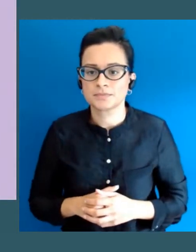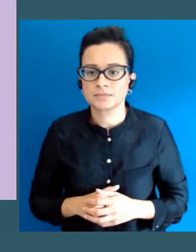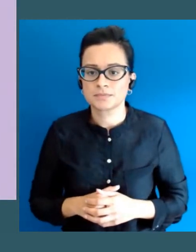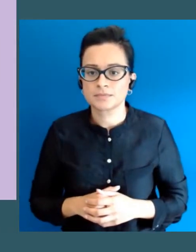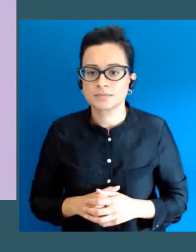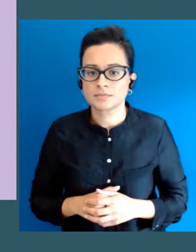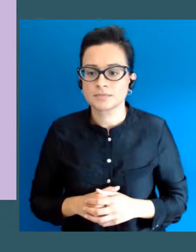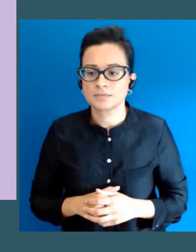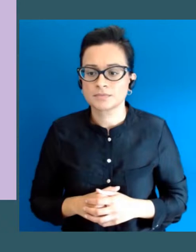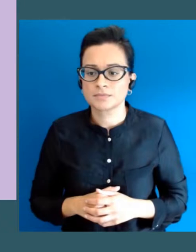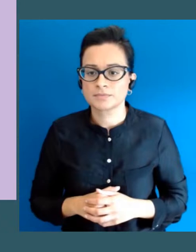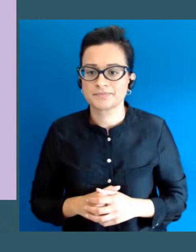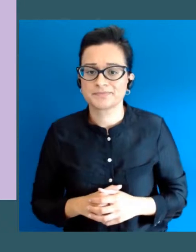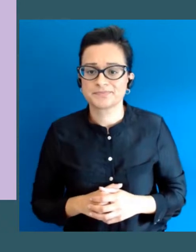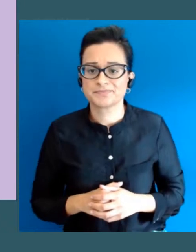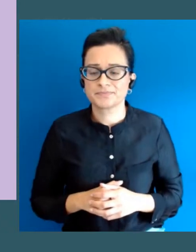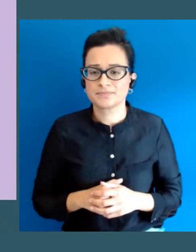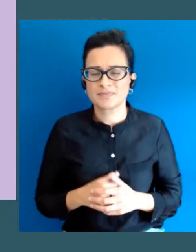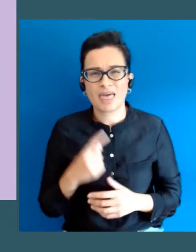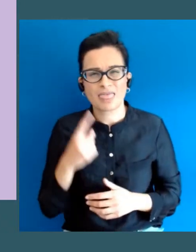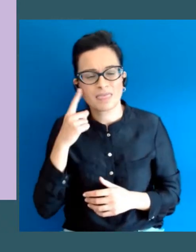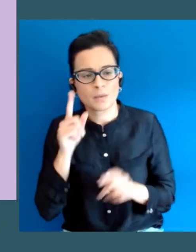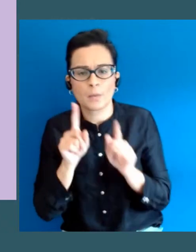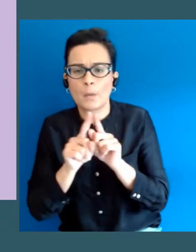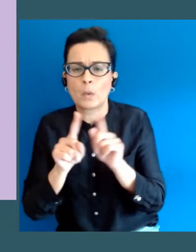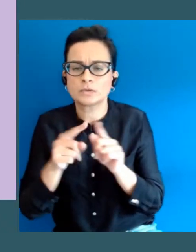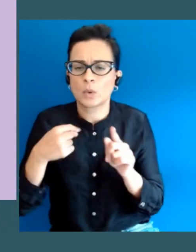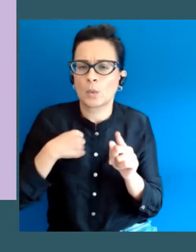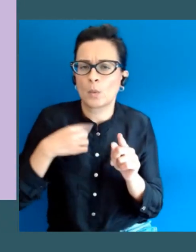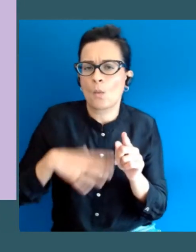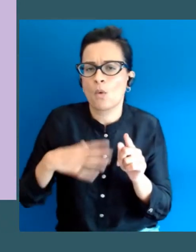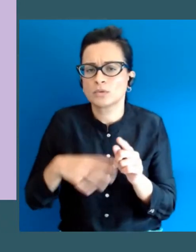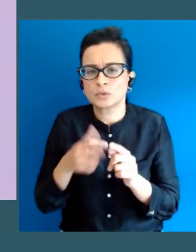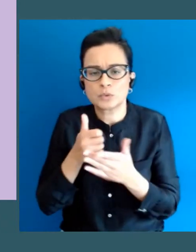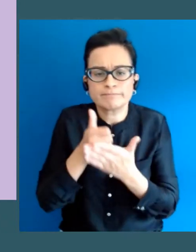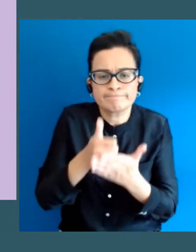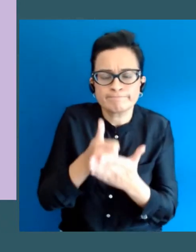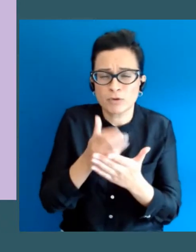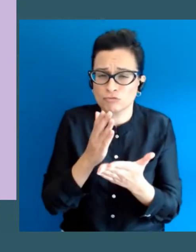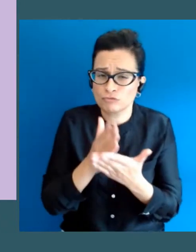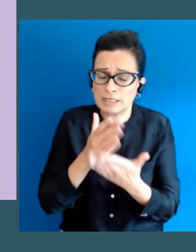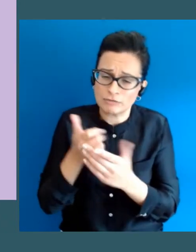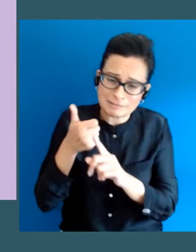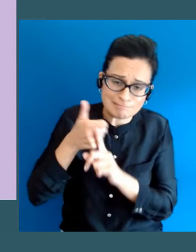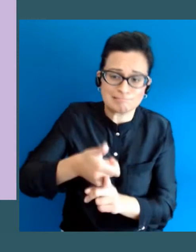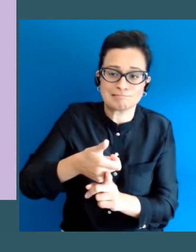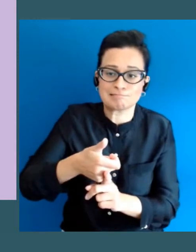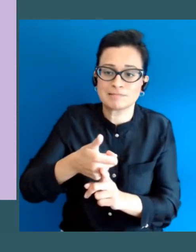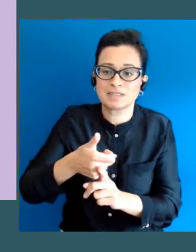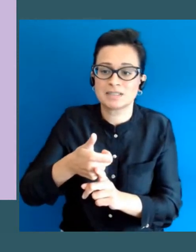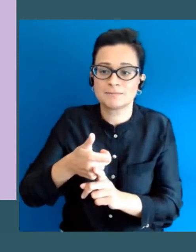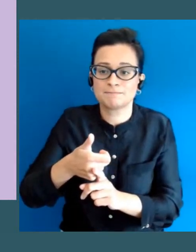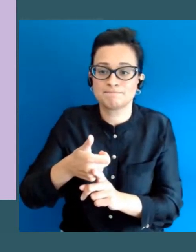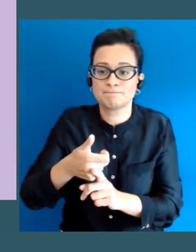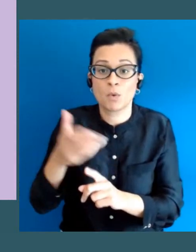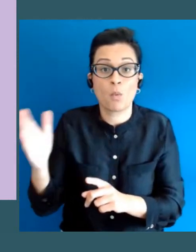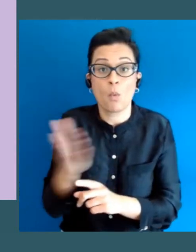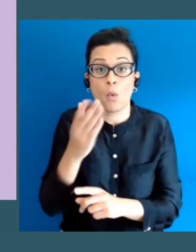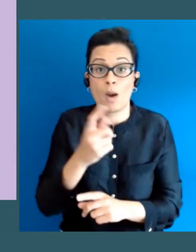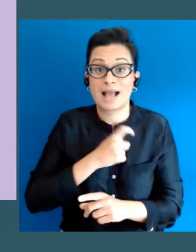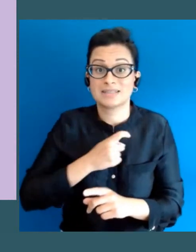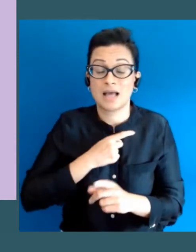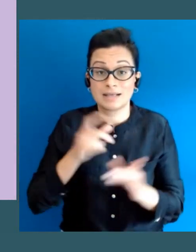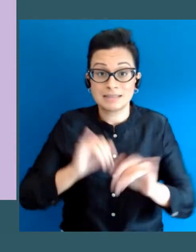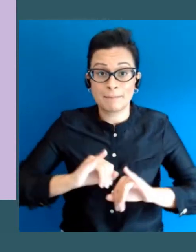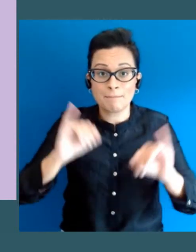So I guess what I also want to kind of advocate and really stress that actually not all anxiety is bad. So here we kind